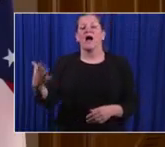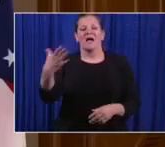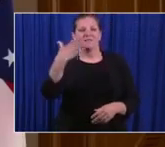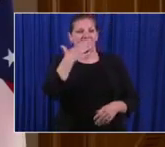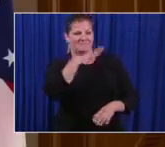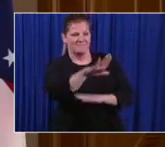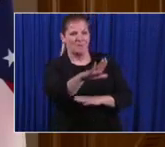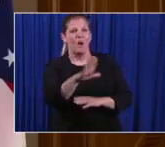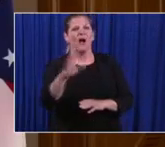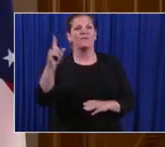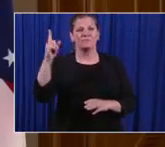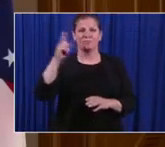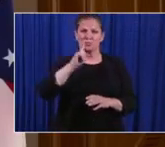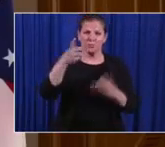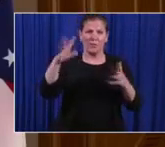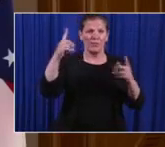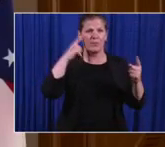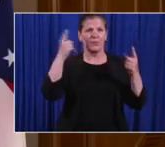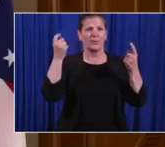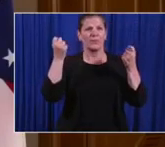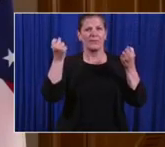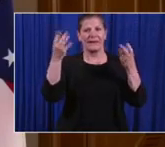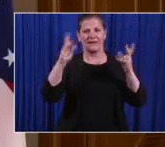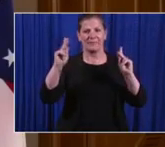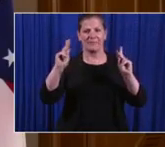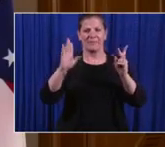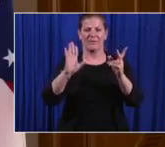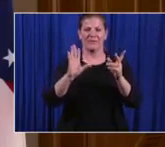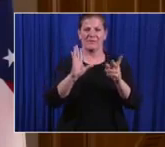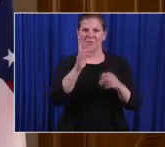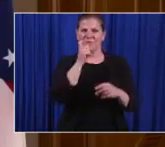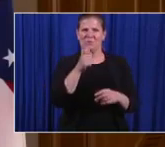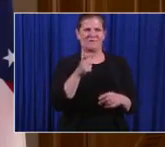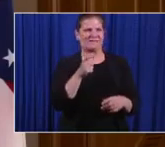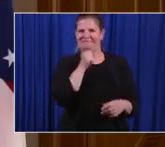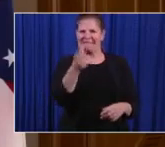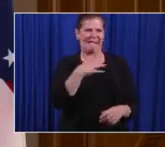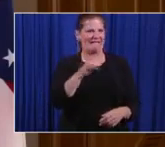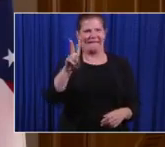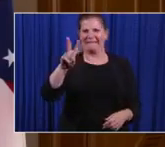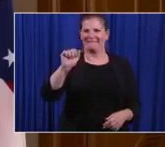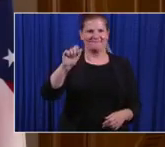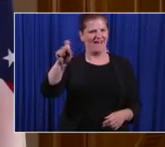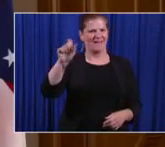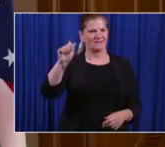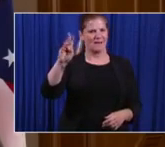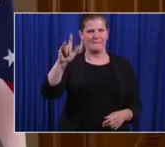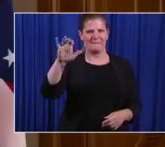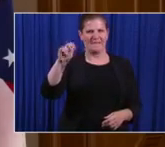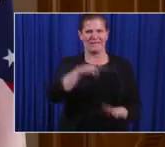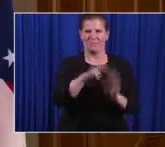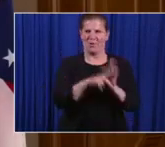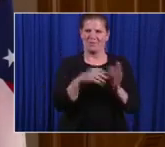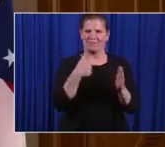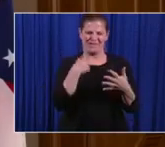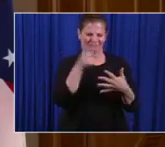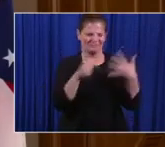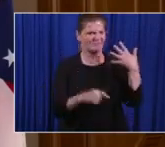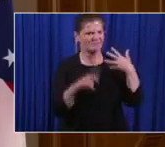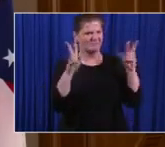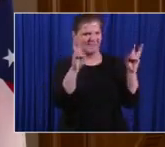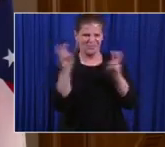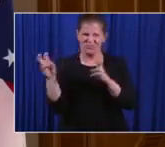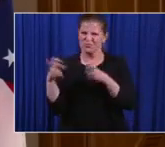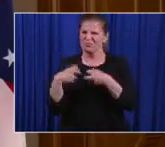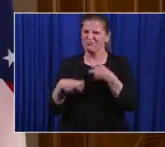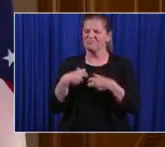the arguments against the Vaccinated program. I wondered if you would address the